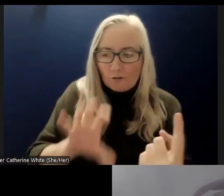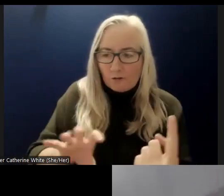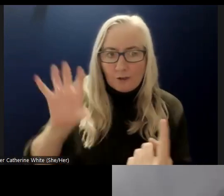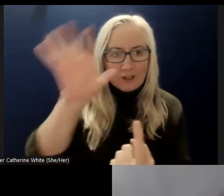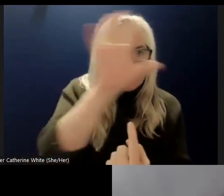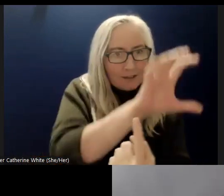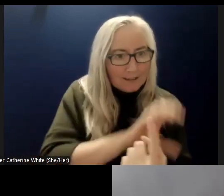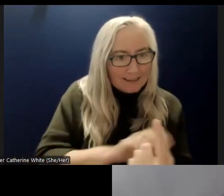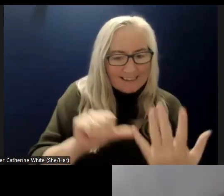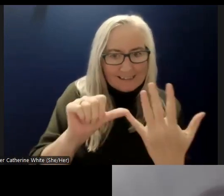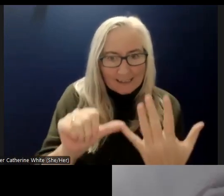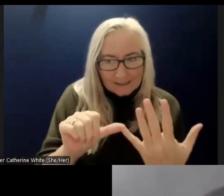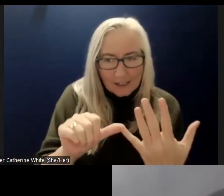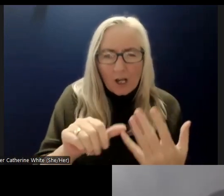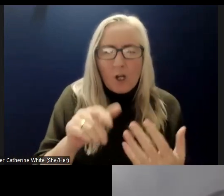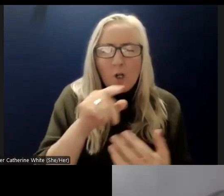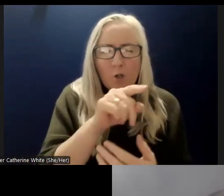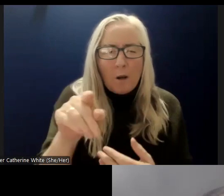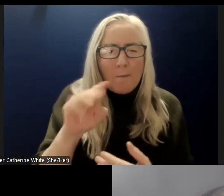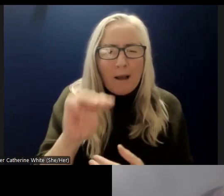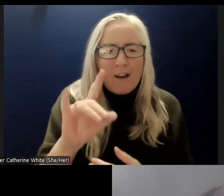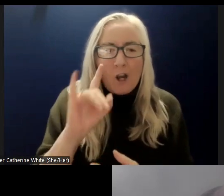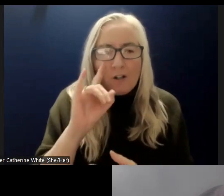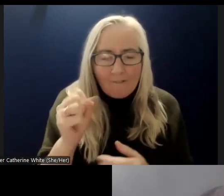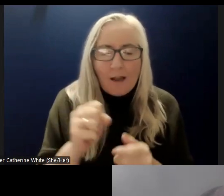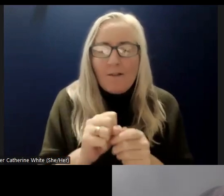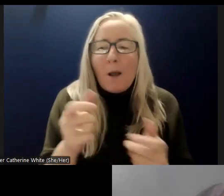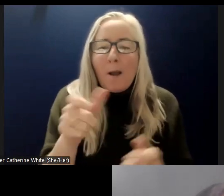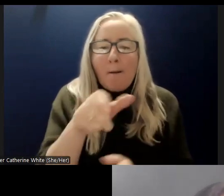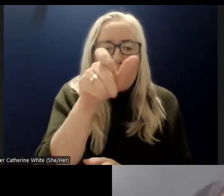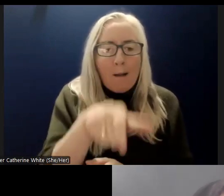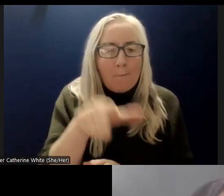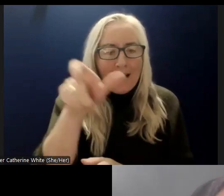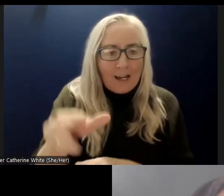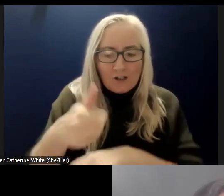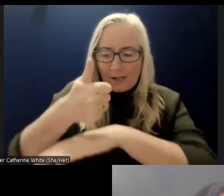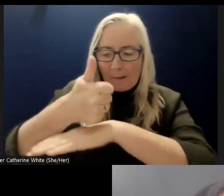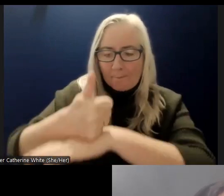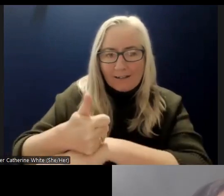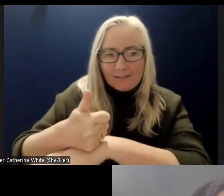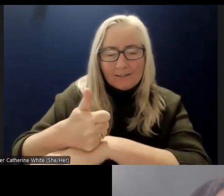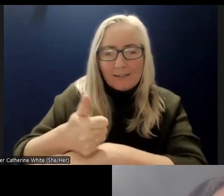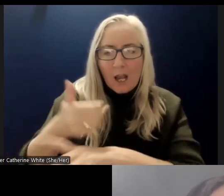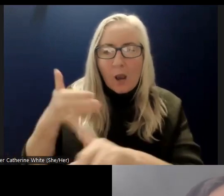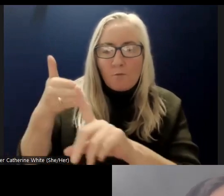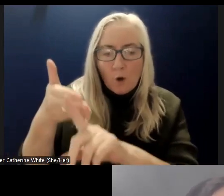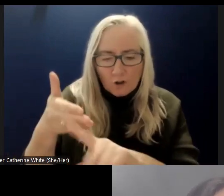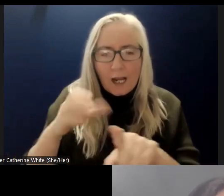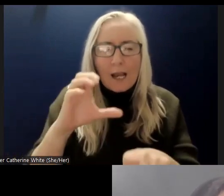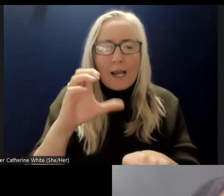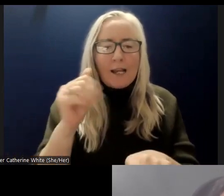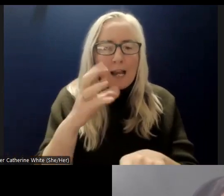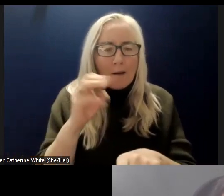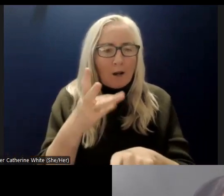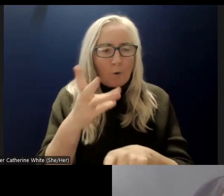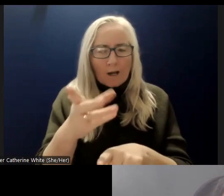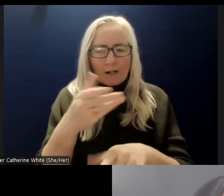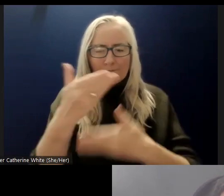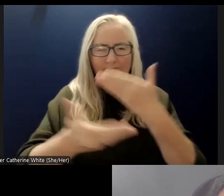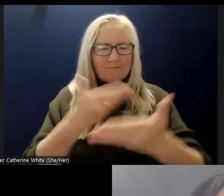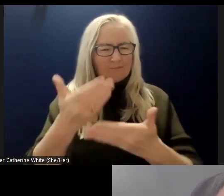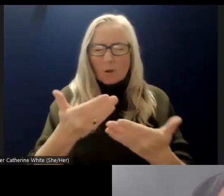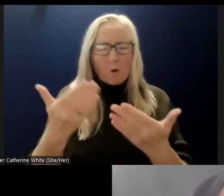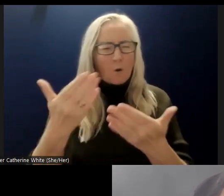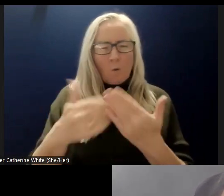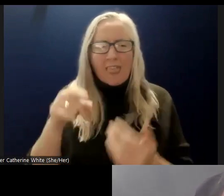is, you may have heard the term population-based approach, and Carmel's going to talk to us about that. What does that